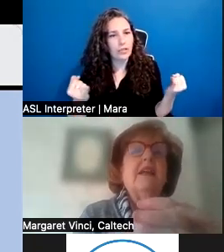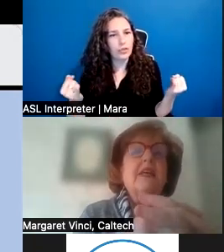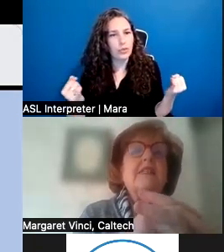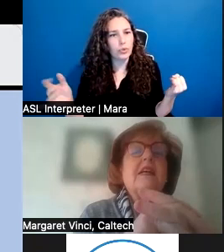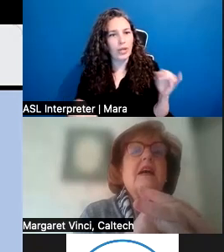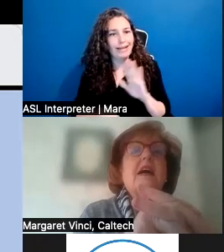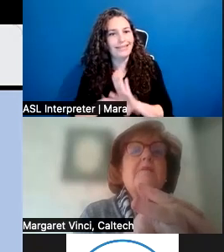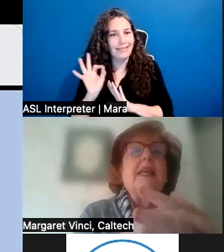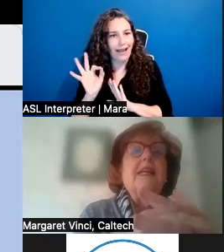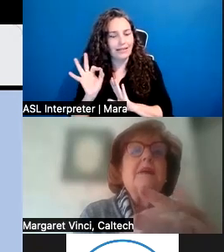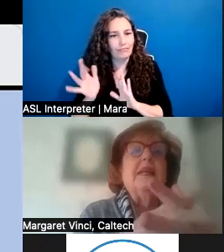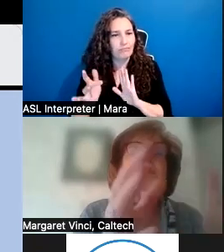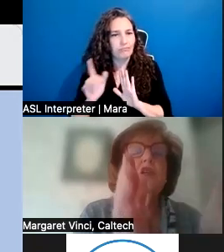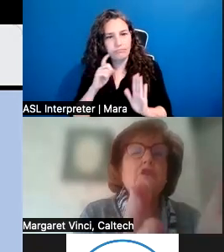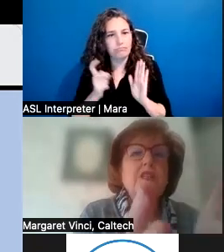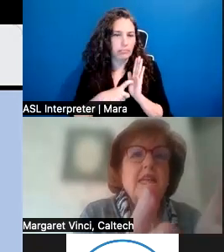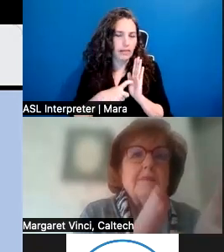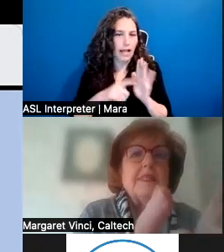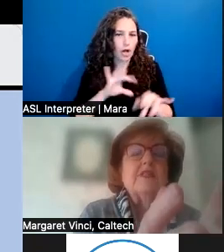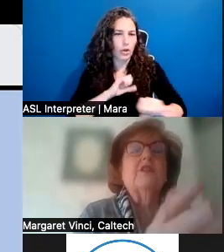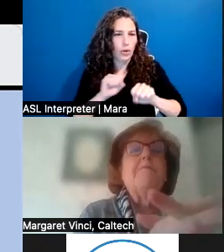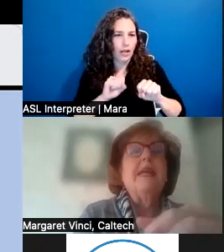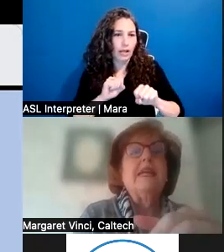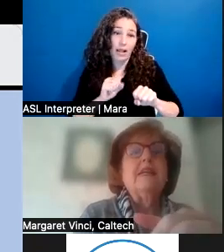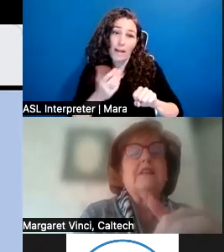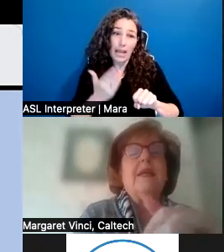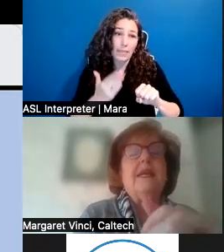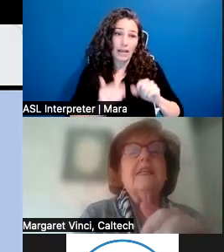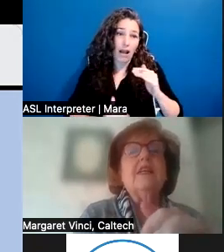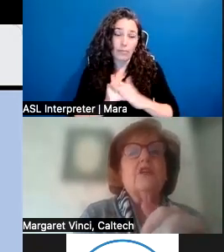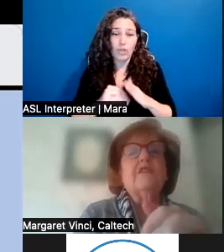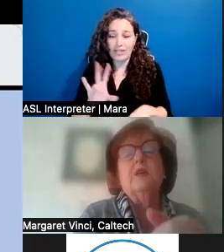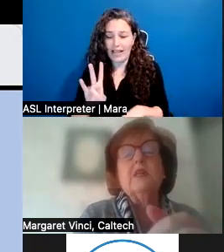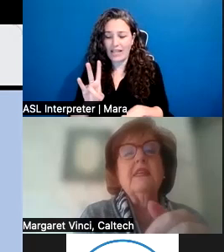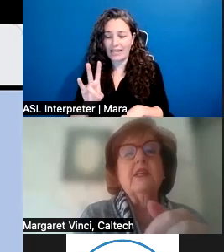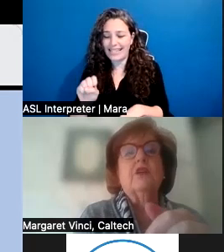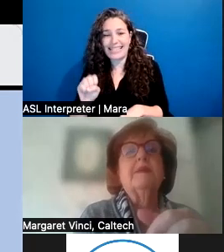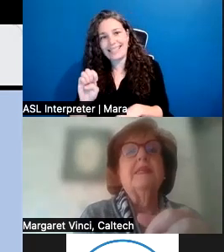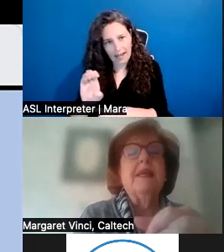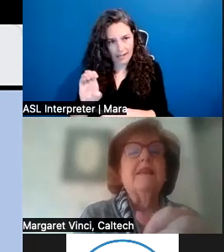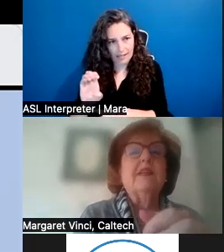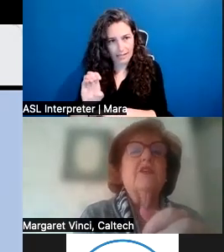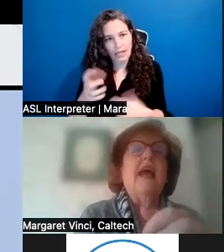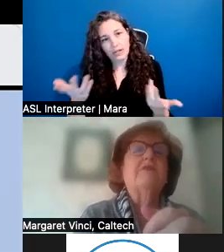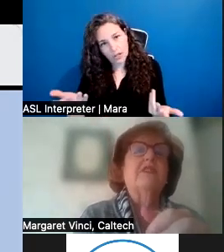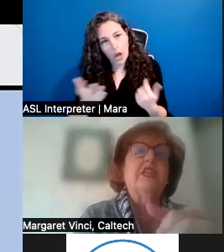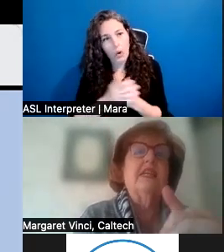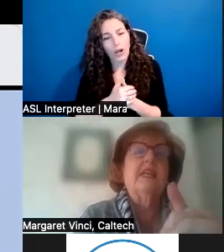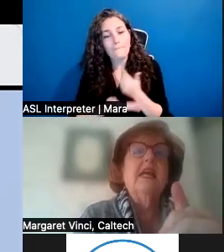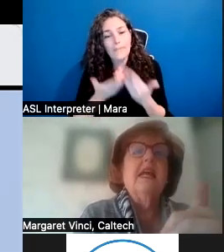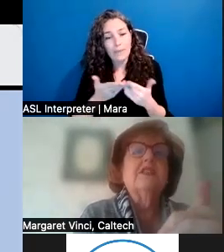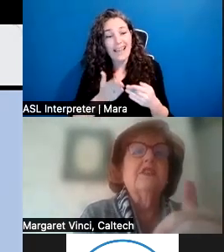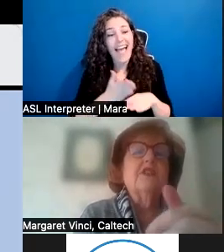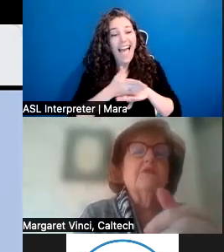that event. But anybody that is close to the epicenter may get the alert. They will get the alert, but they may get the alert after the